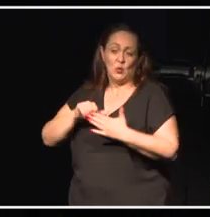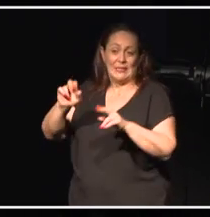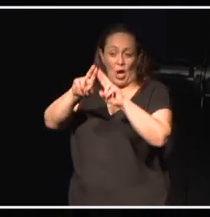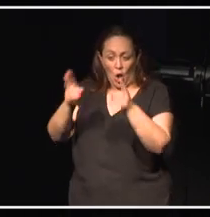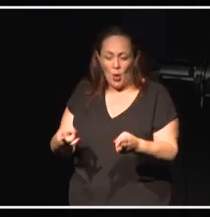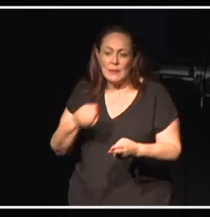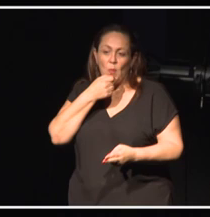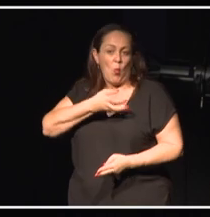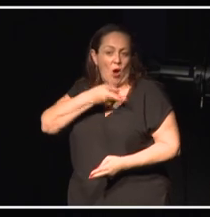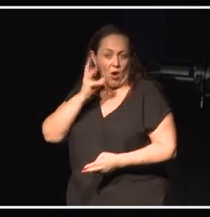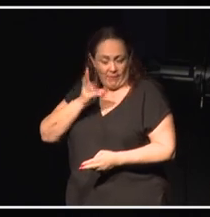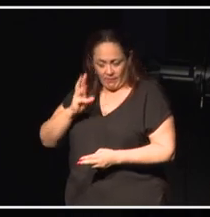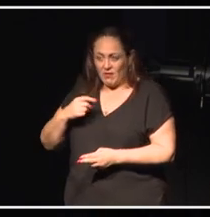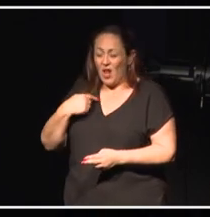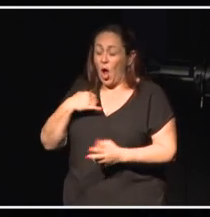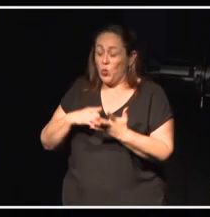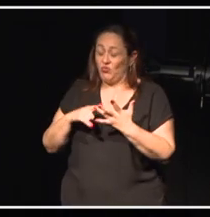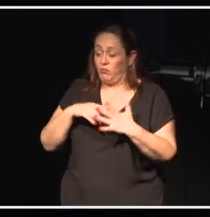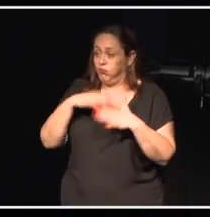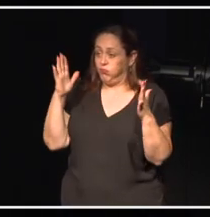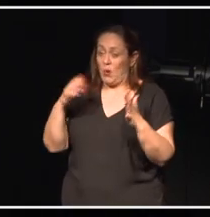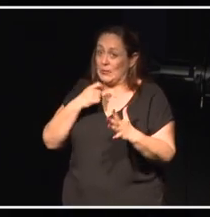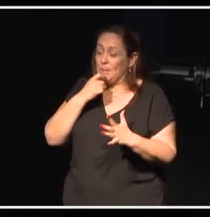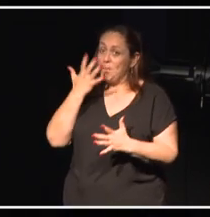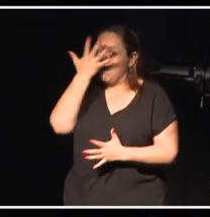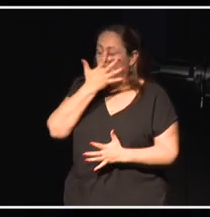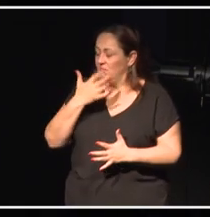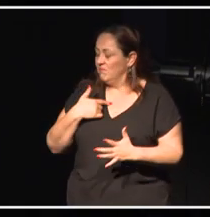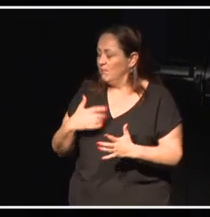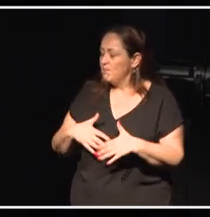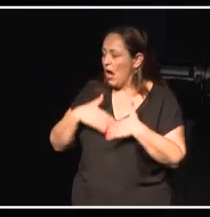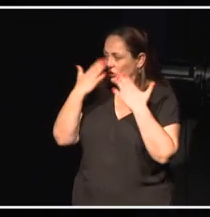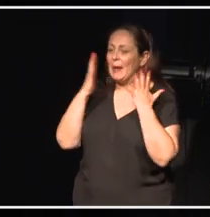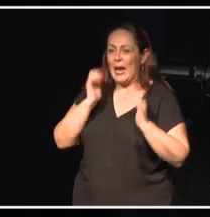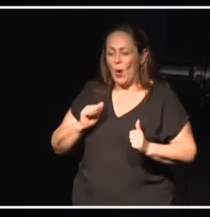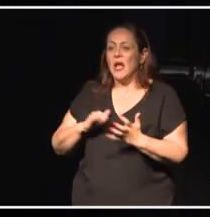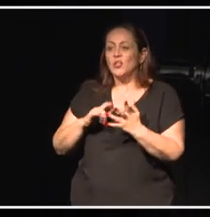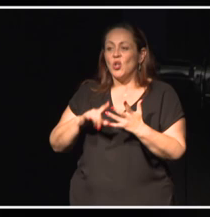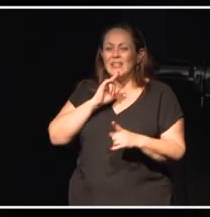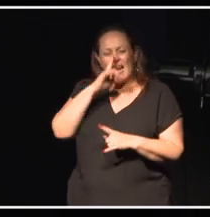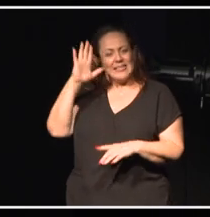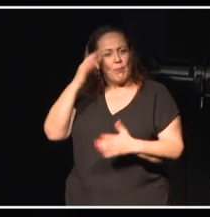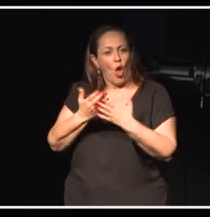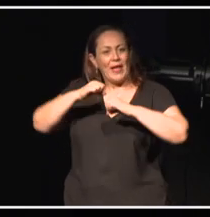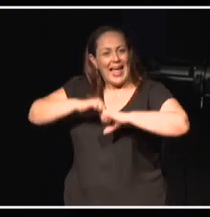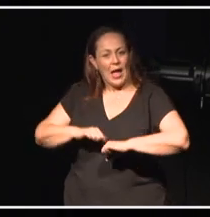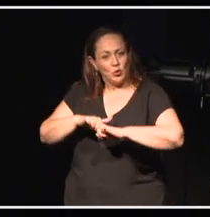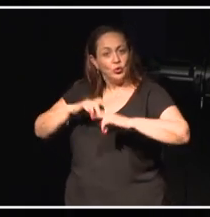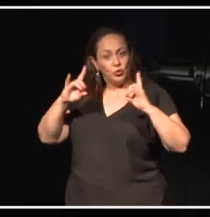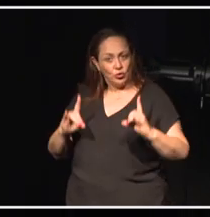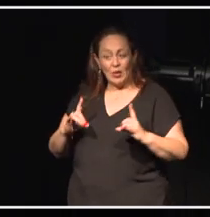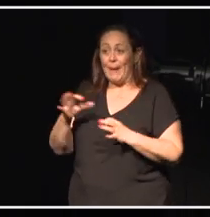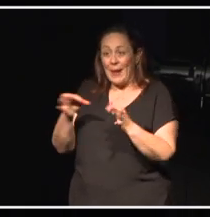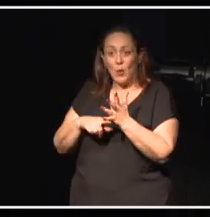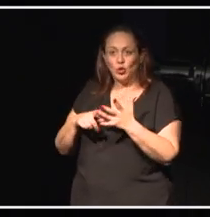we had some more wine, and I was wasted. I was embarrassingly wasted. And I said, can I sleep on your couch? I didn't intend to do